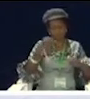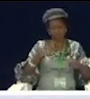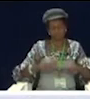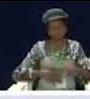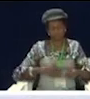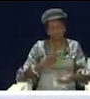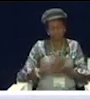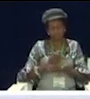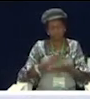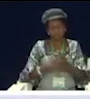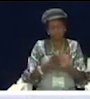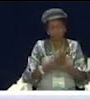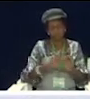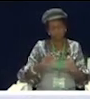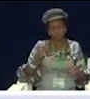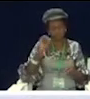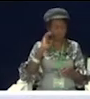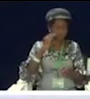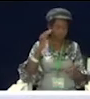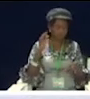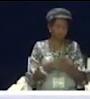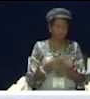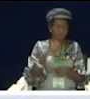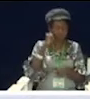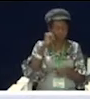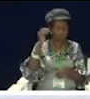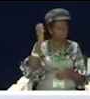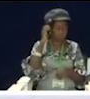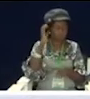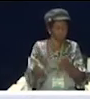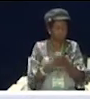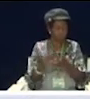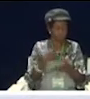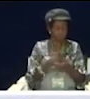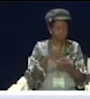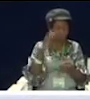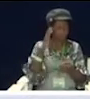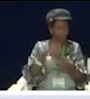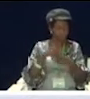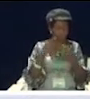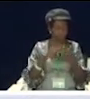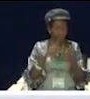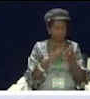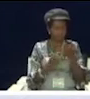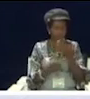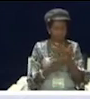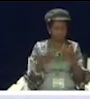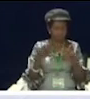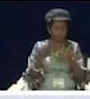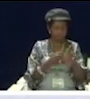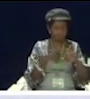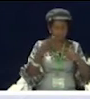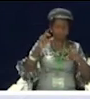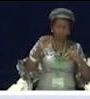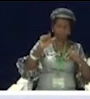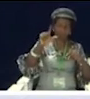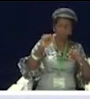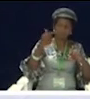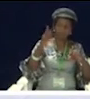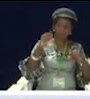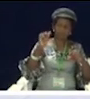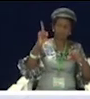becoming fruitful. So she heard that we were going to hold a program at Alagbado. So